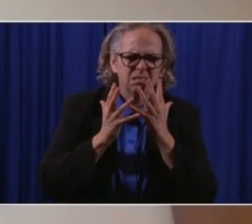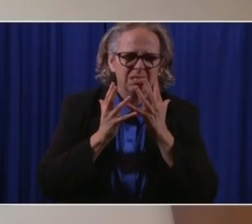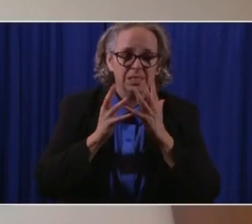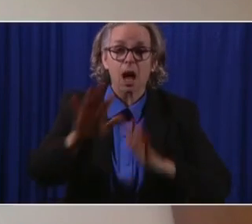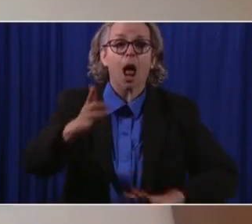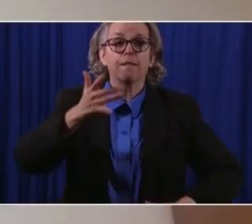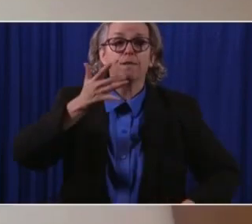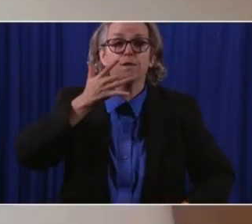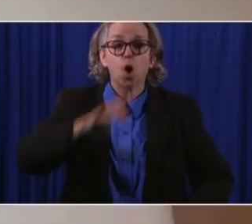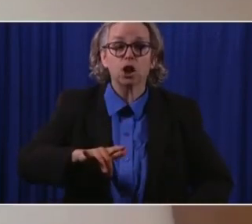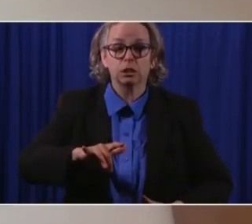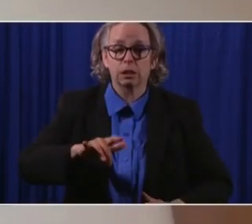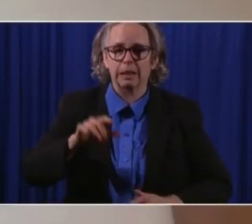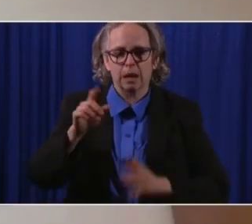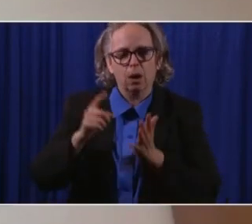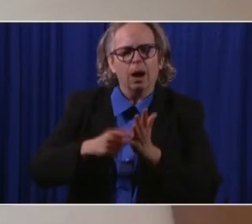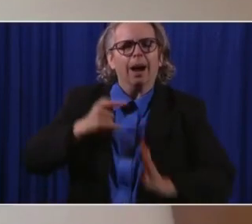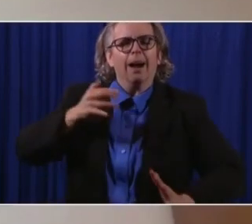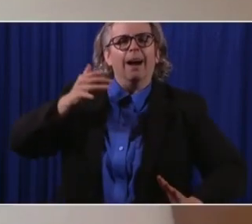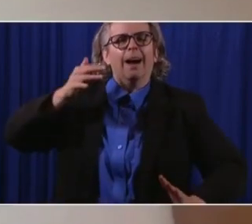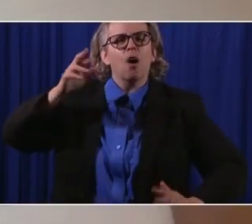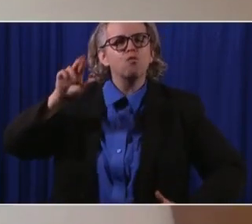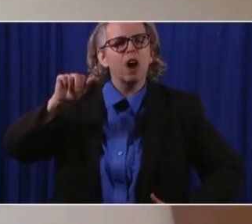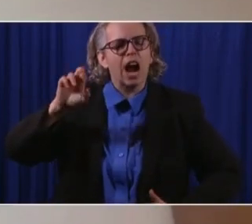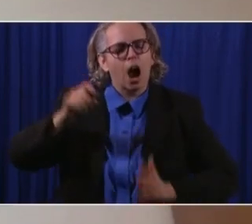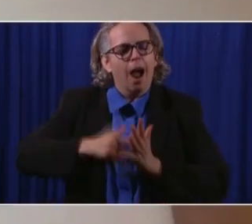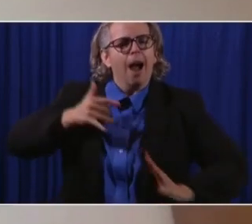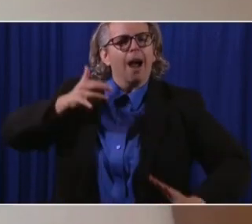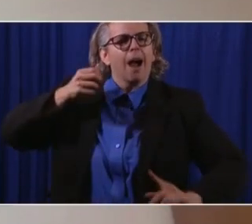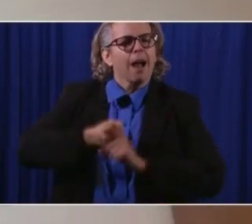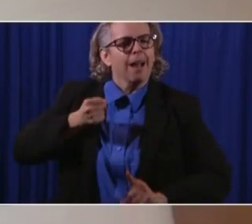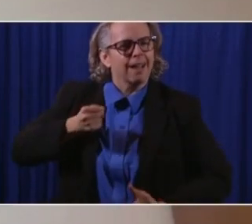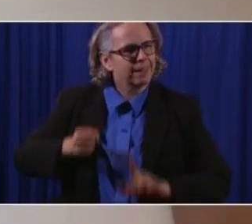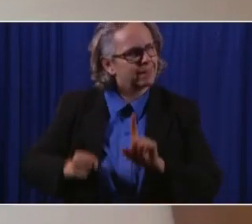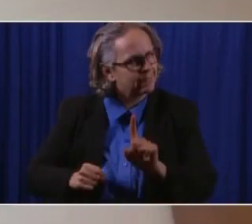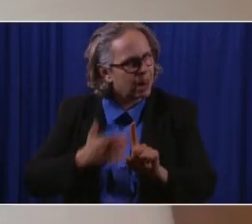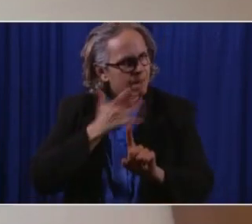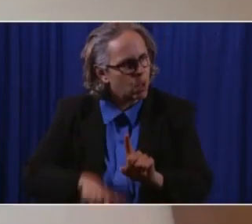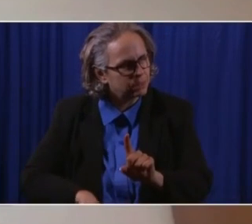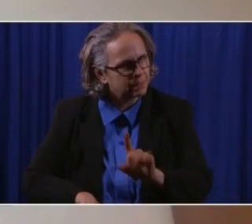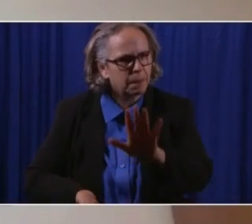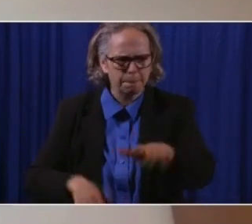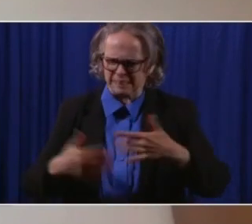It's not something that's common, but something that we almost always hear some reports of,